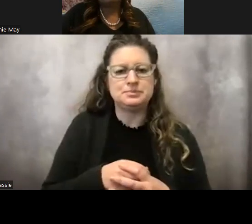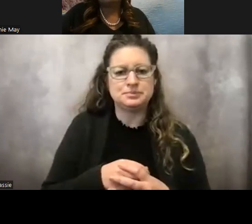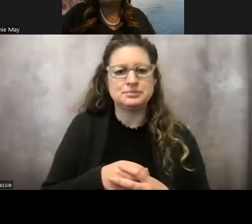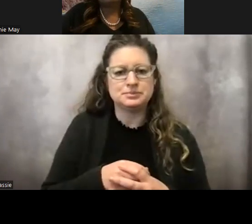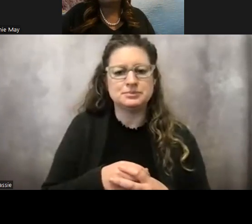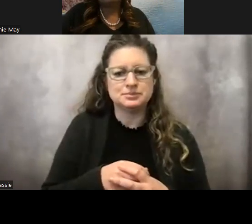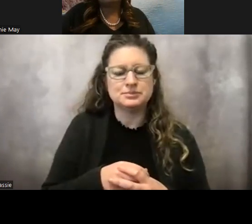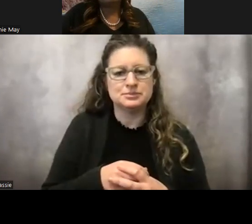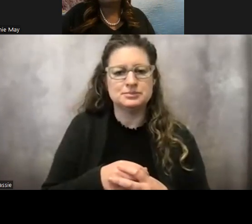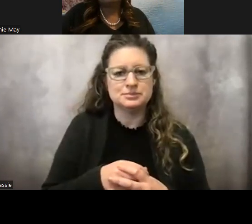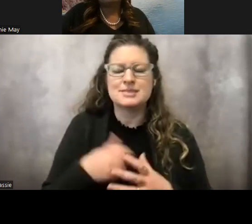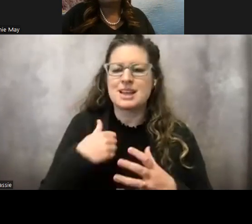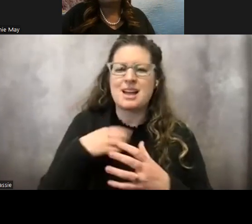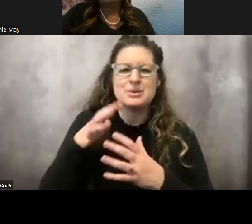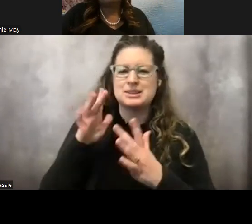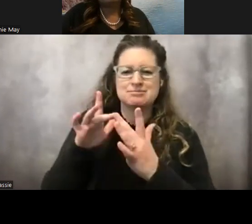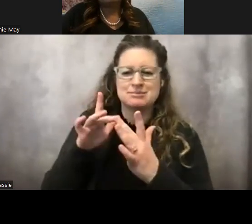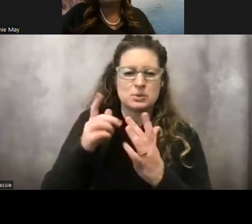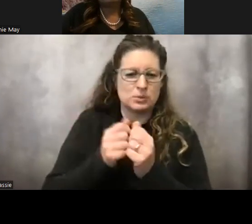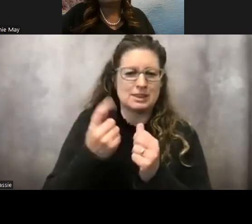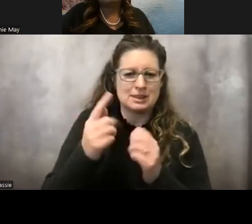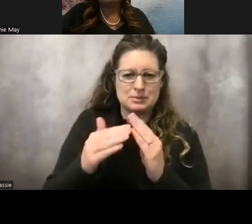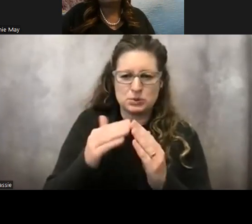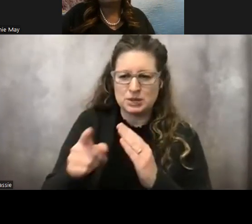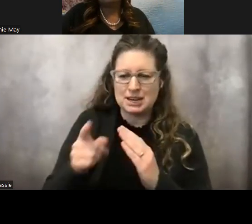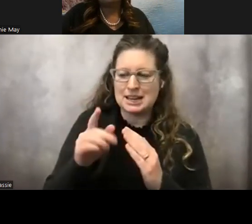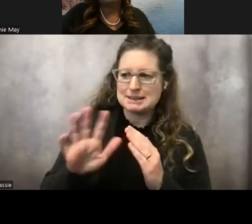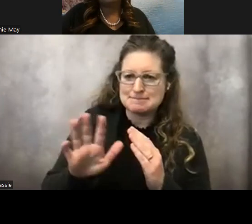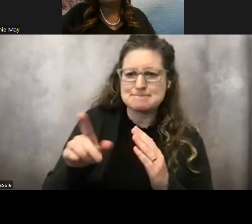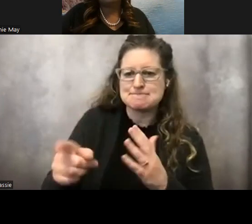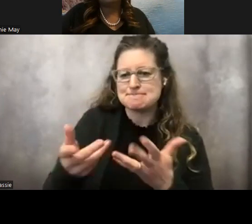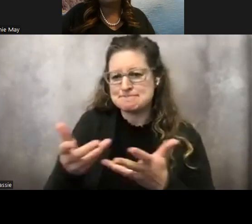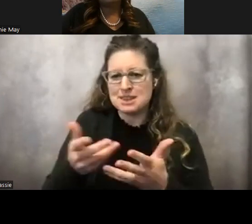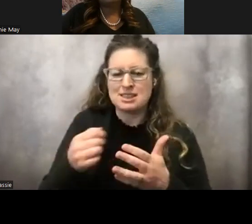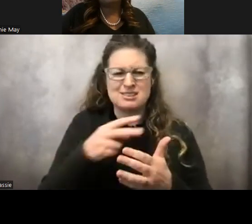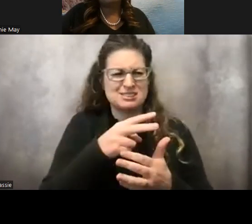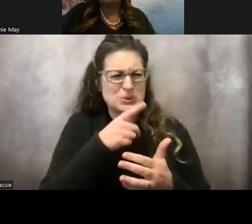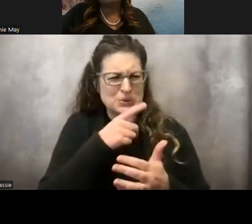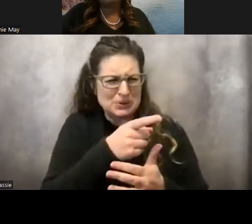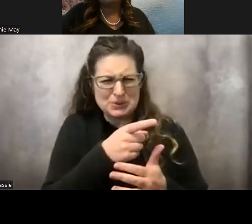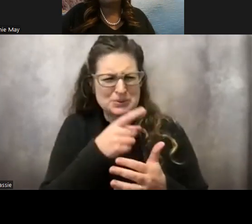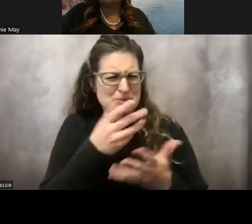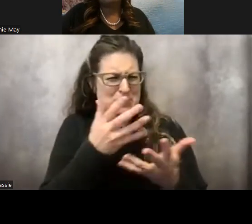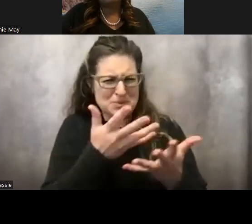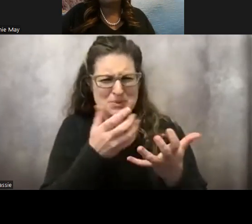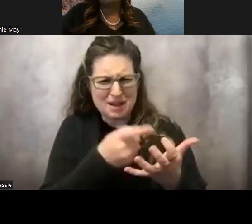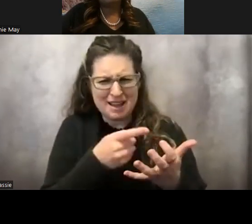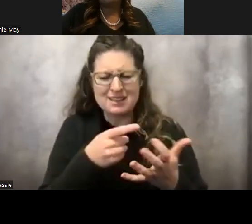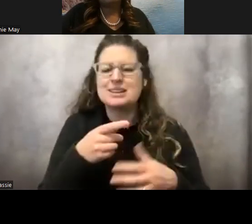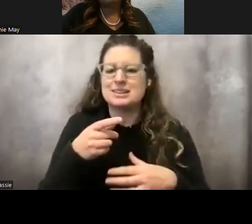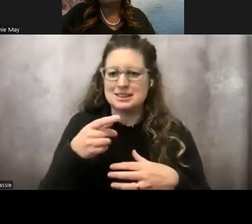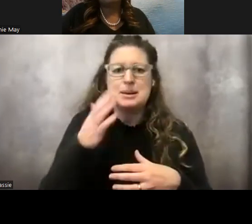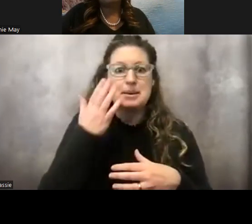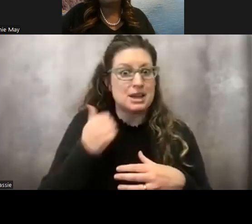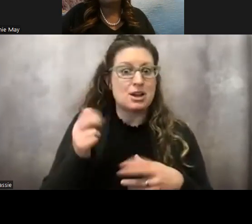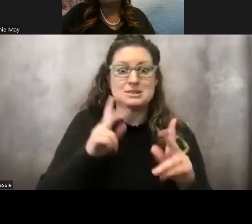they basically who are you and what do you want? And you only knock on our doors when you want something, and